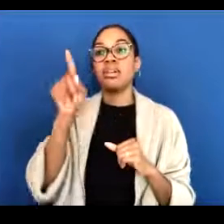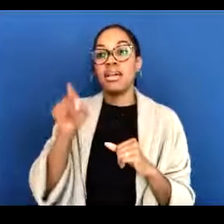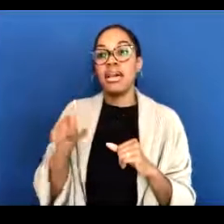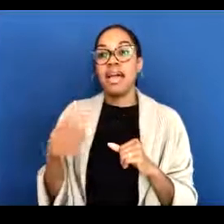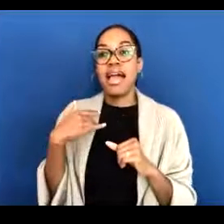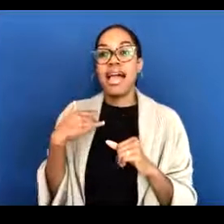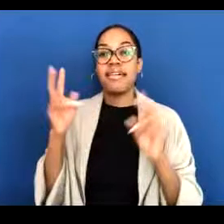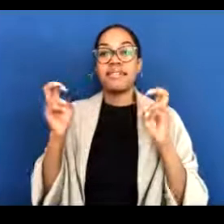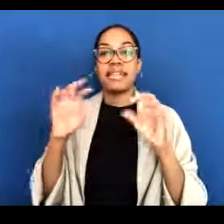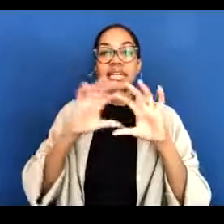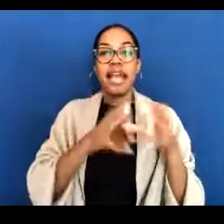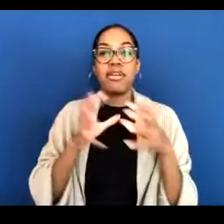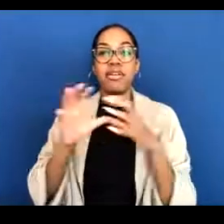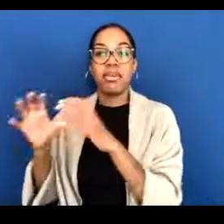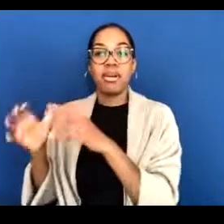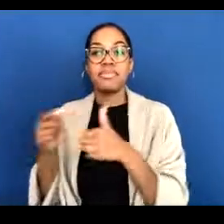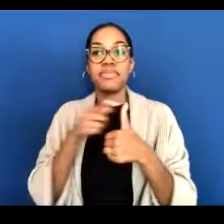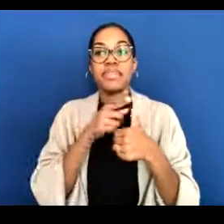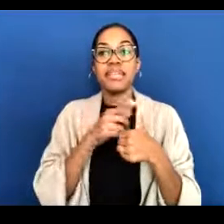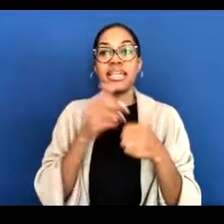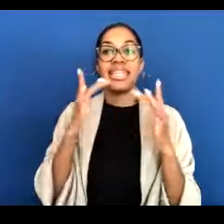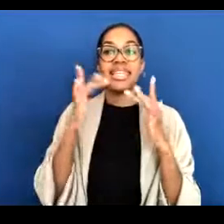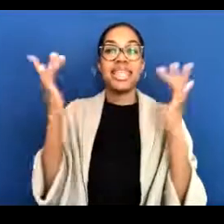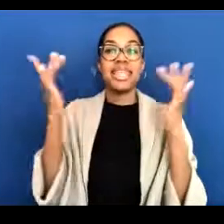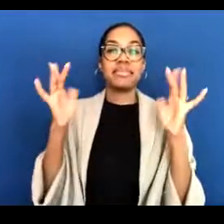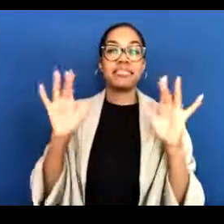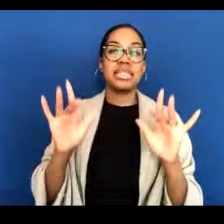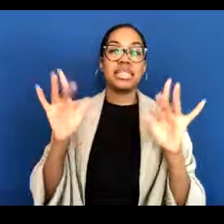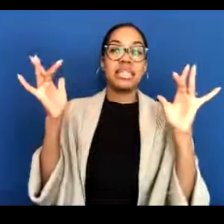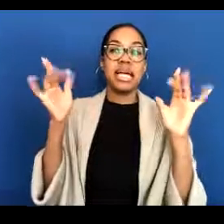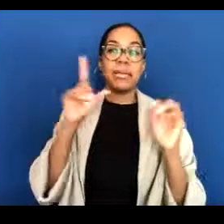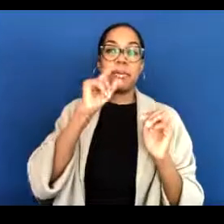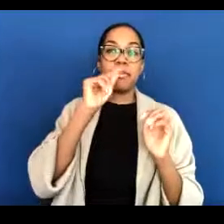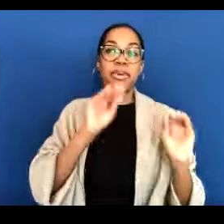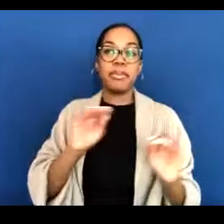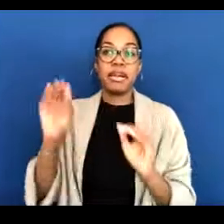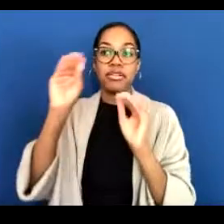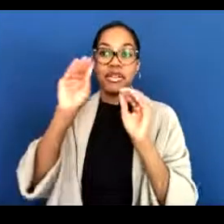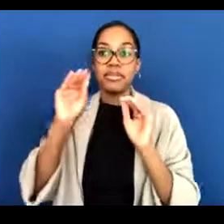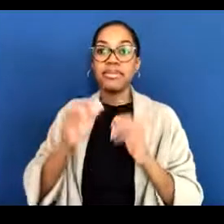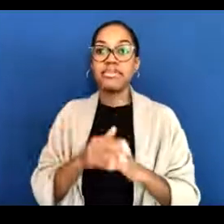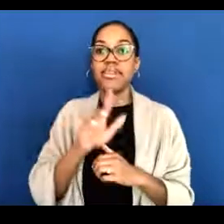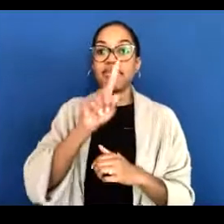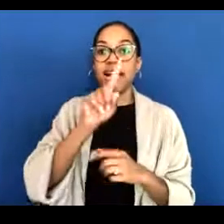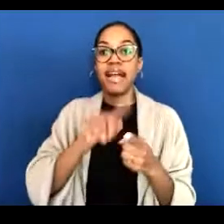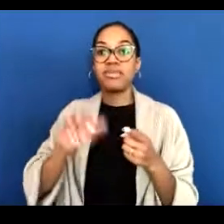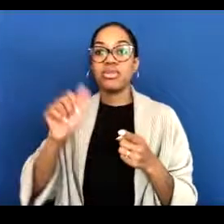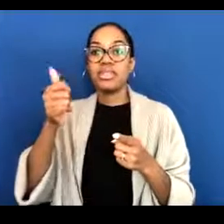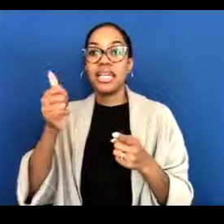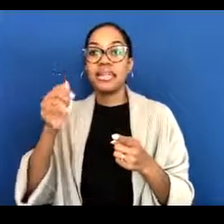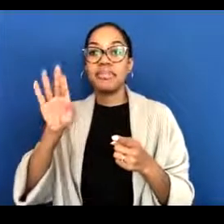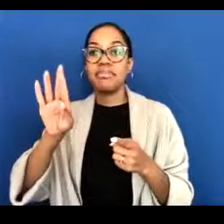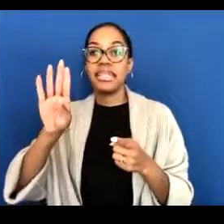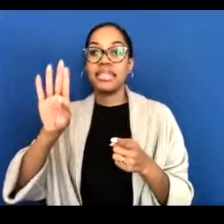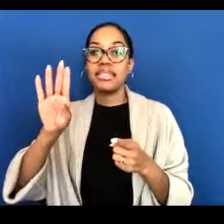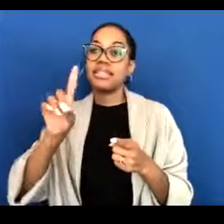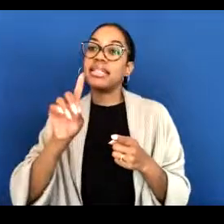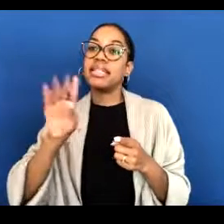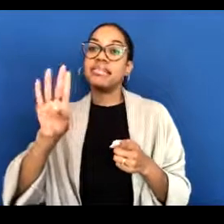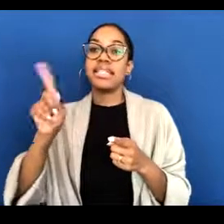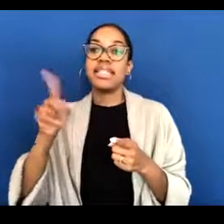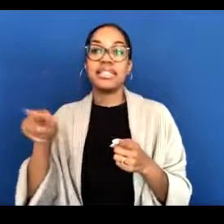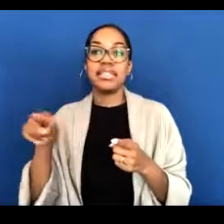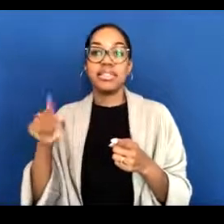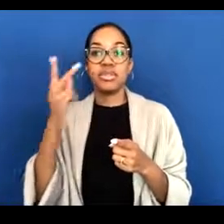as 5 to 10 dBz on the radar here, which if you look, 5 to 10 is the light blue colors on